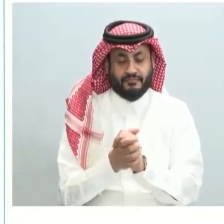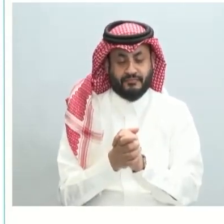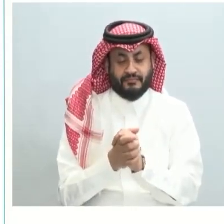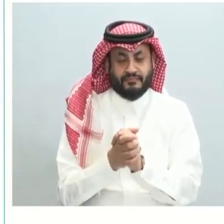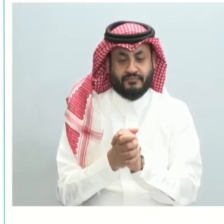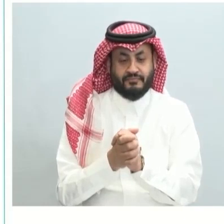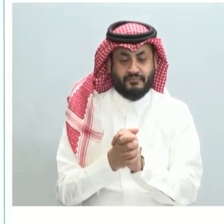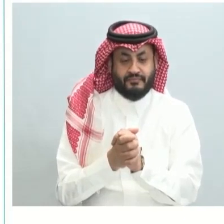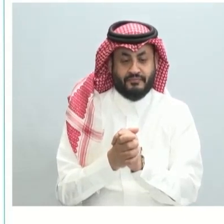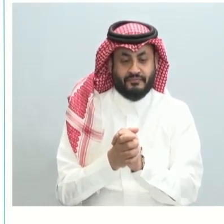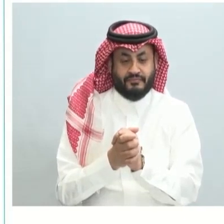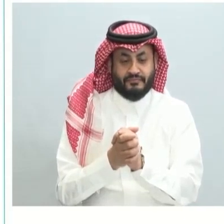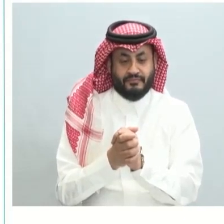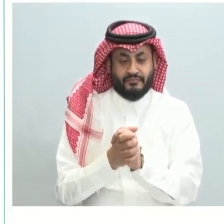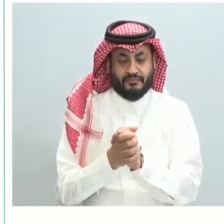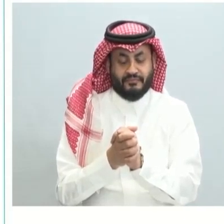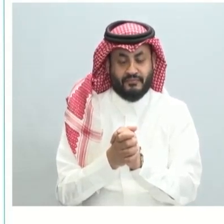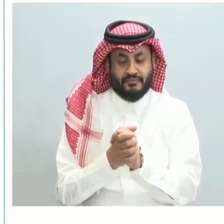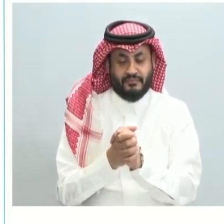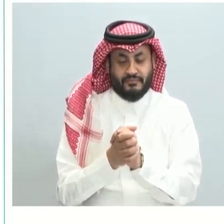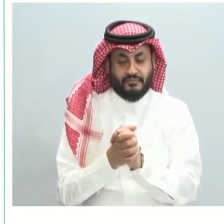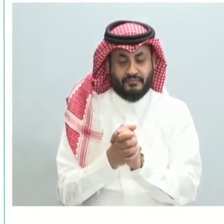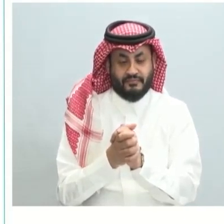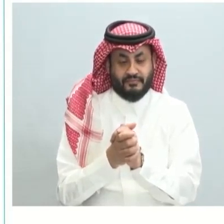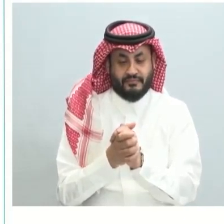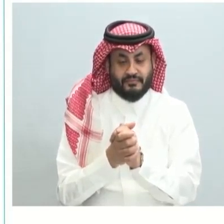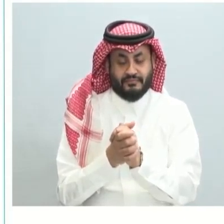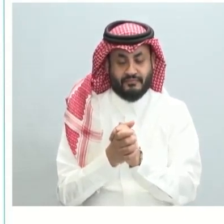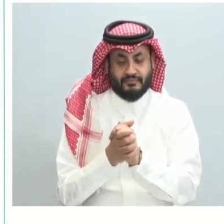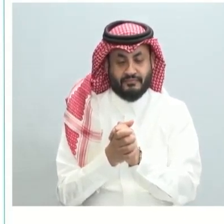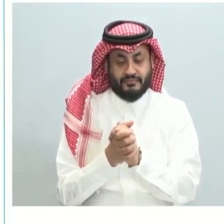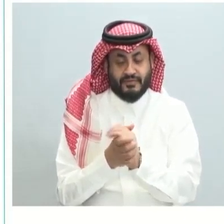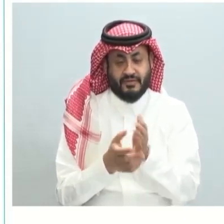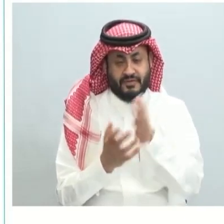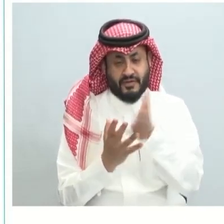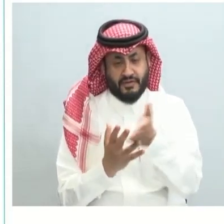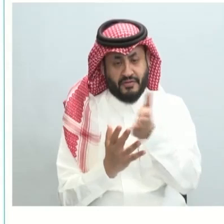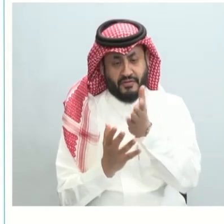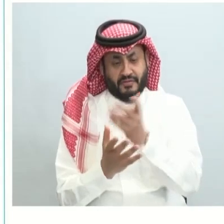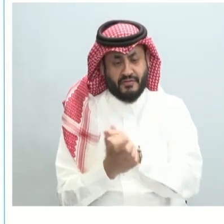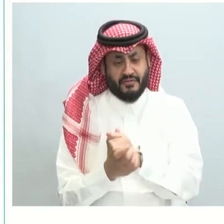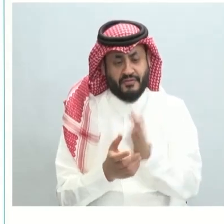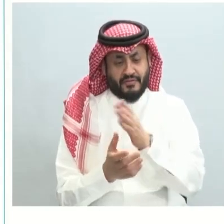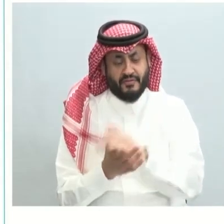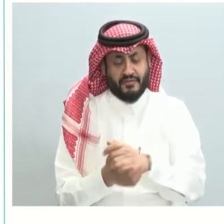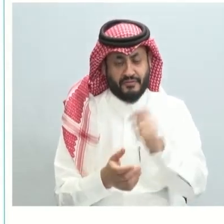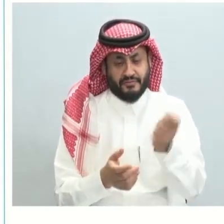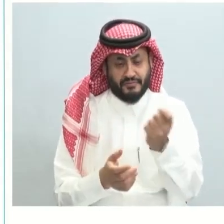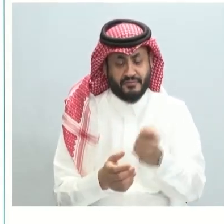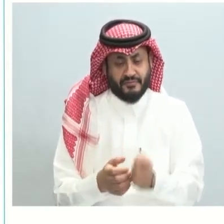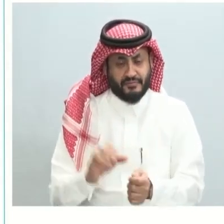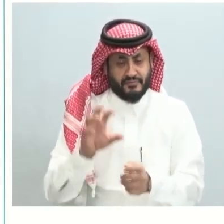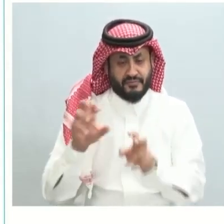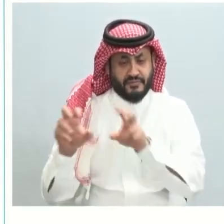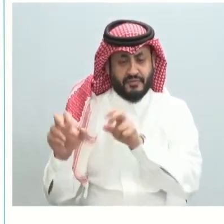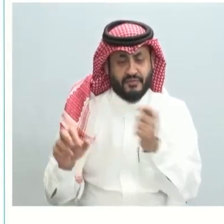or number two, depends of the sound. And after this, the second part is that we're going to write the missing